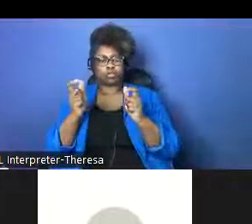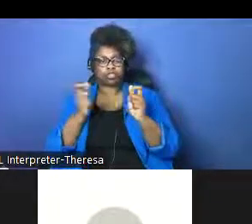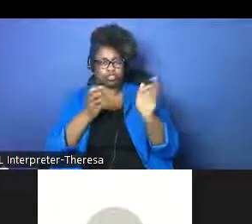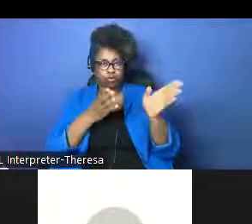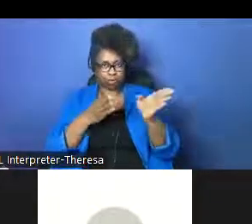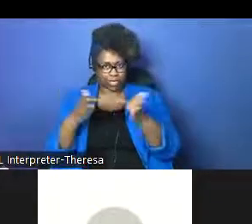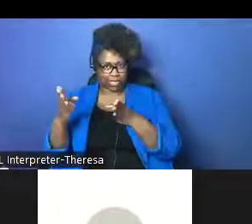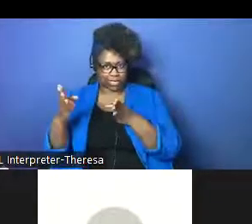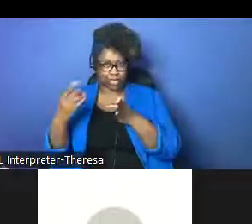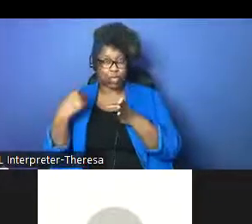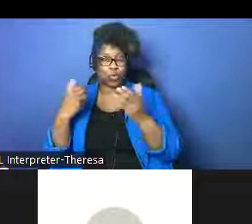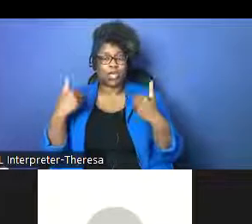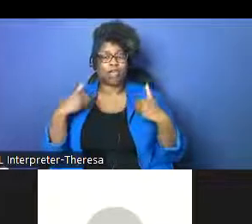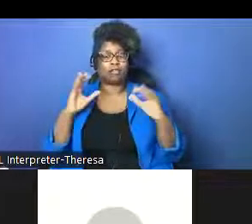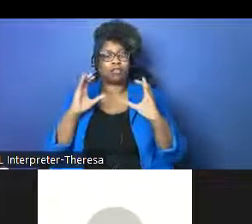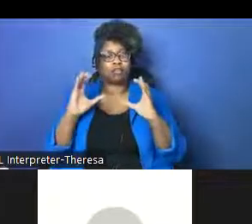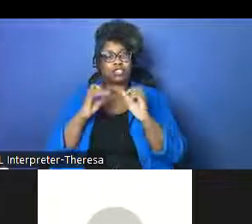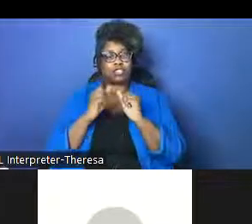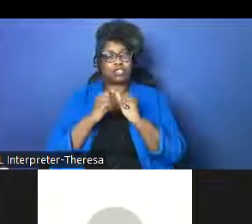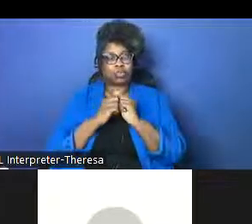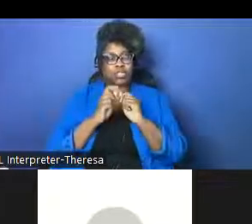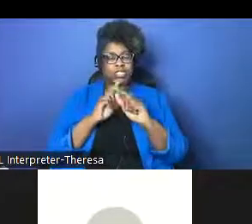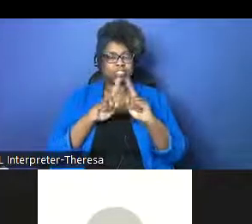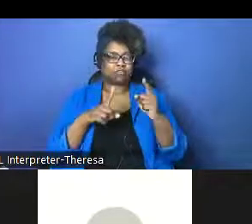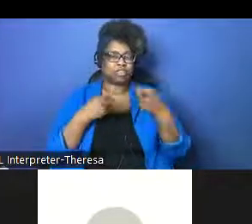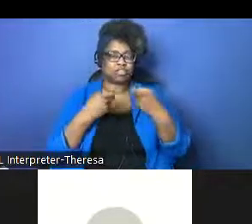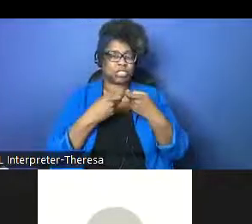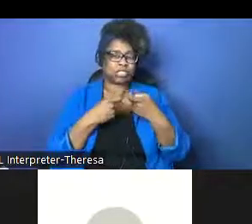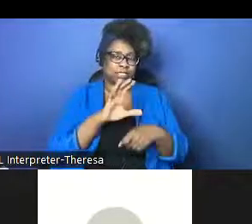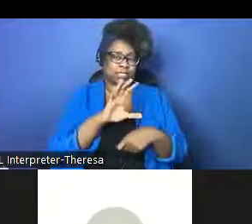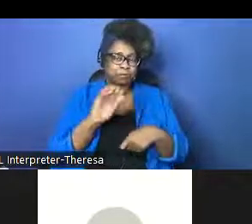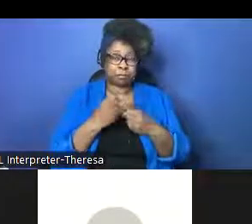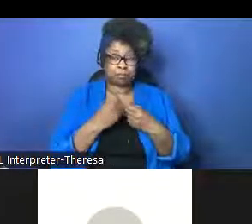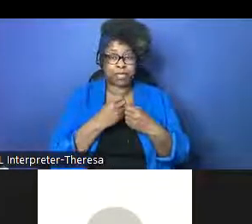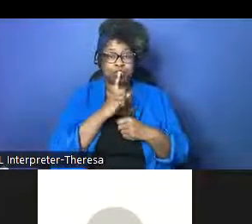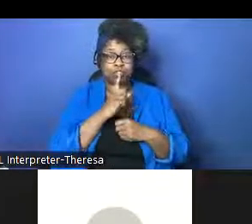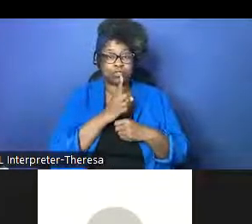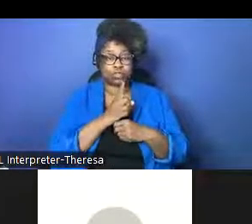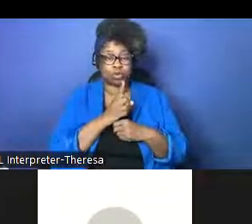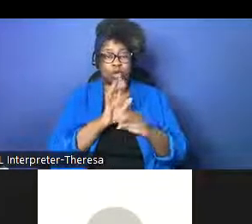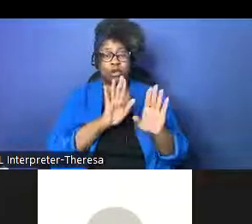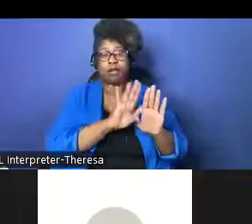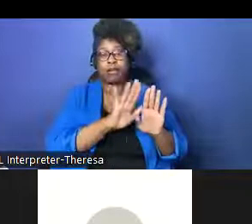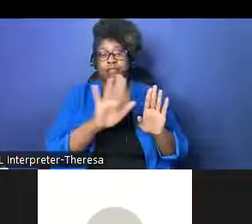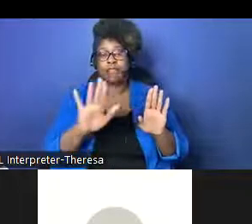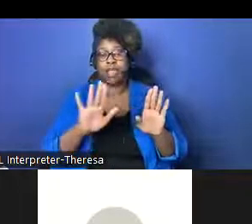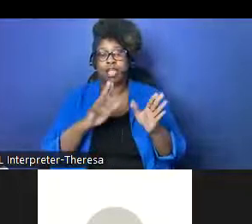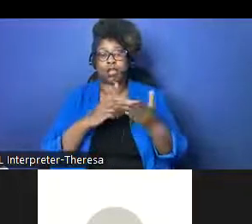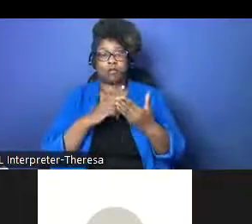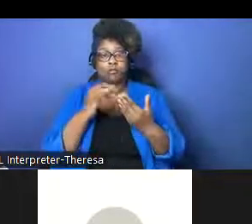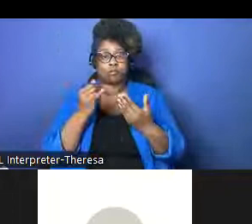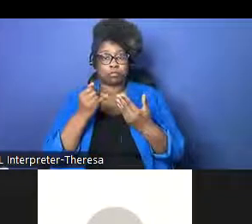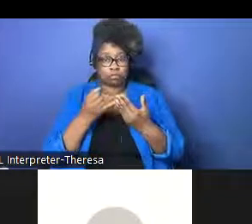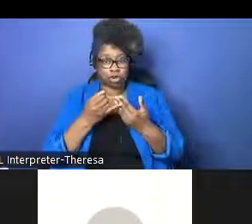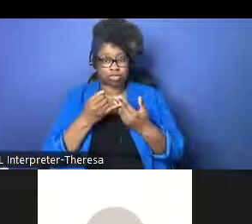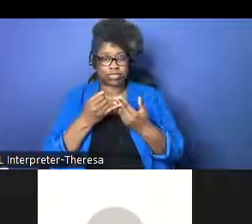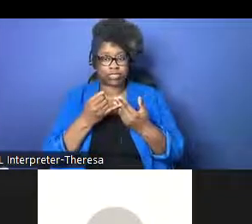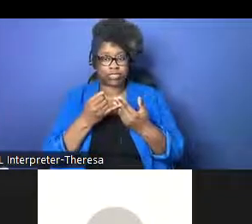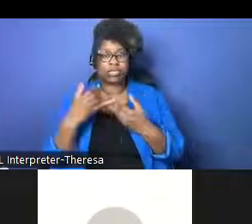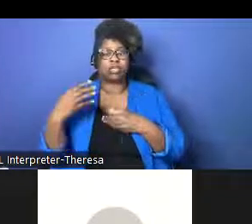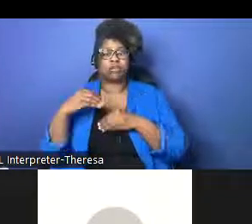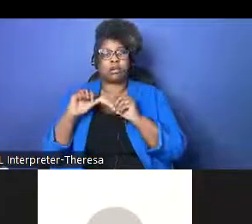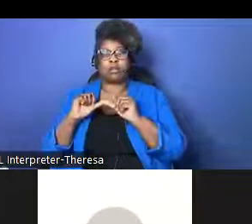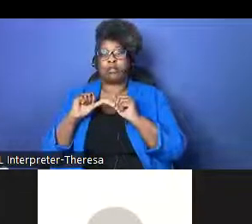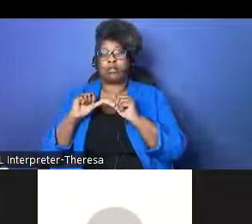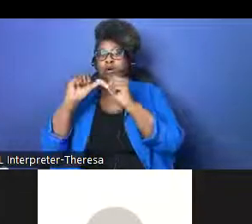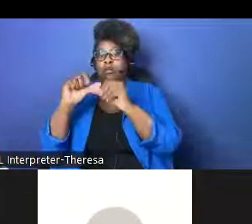having conversations with the different utilities to make sure that their projects that are part of the long-term control plan